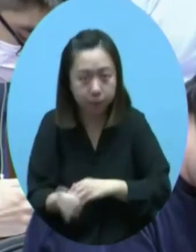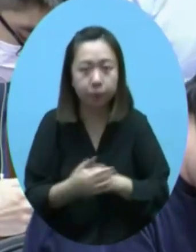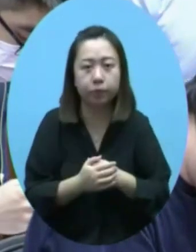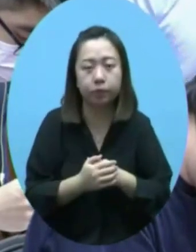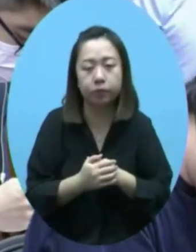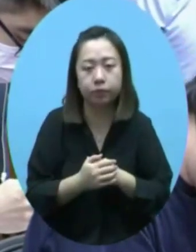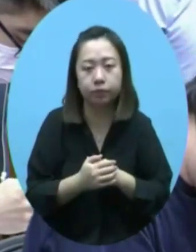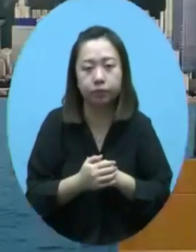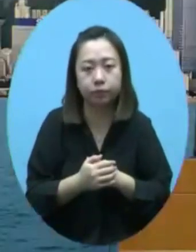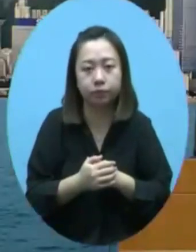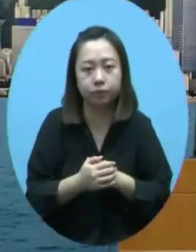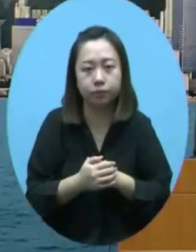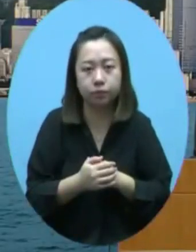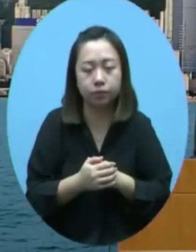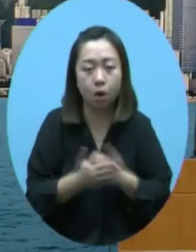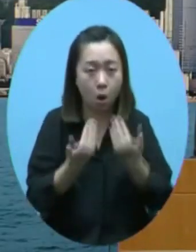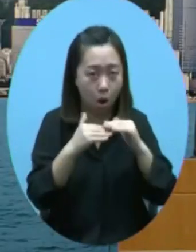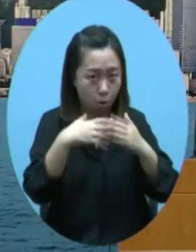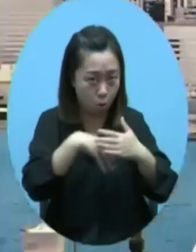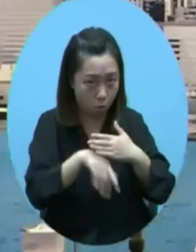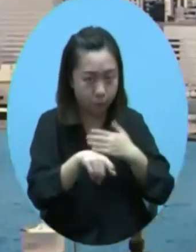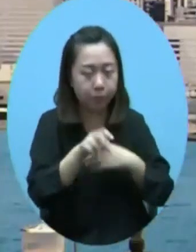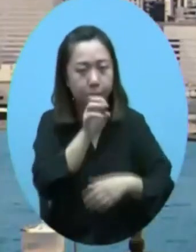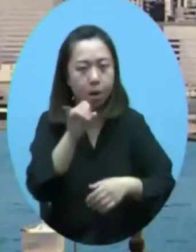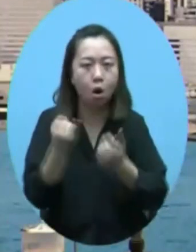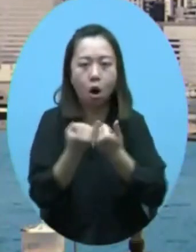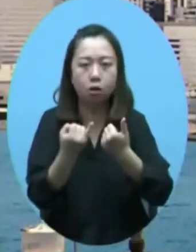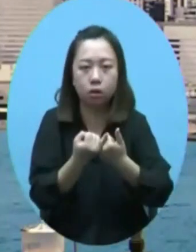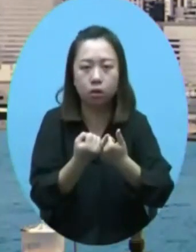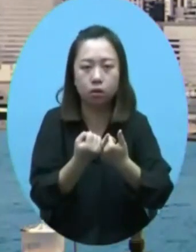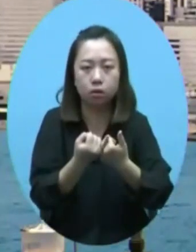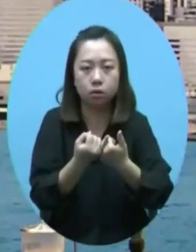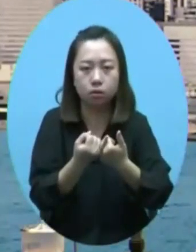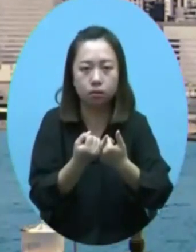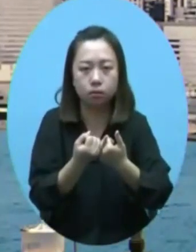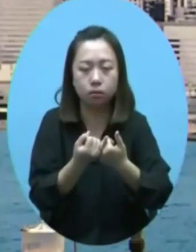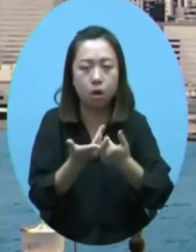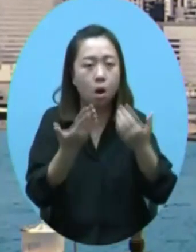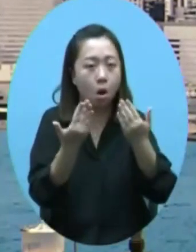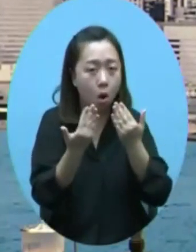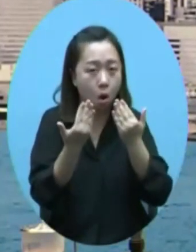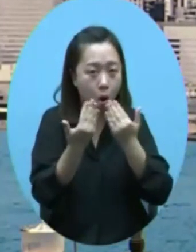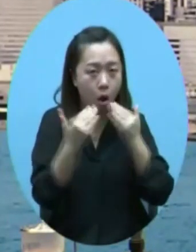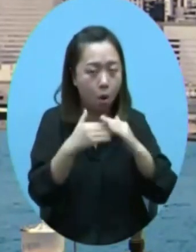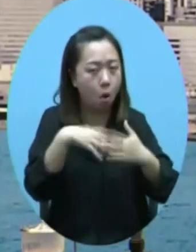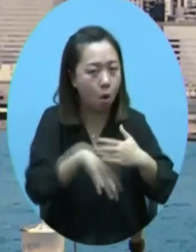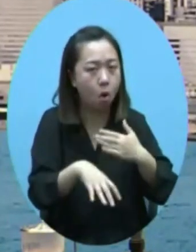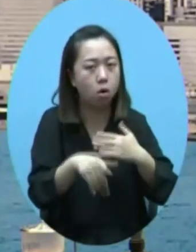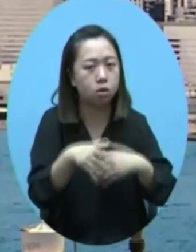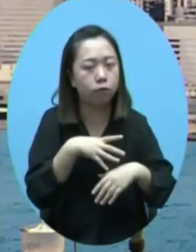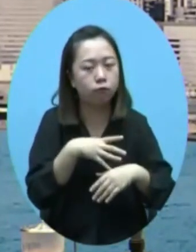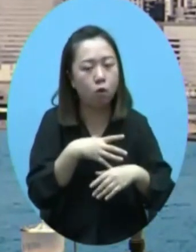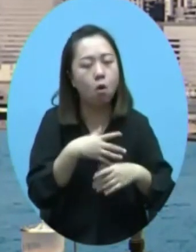avoid cross-infection? For schools, we talked to the students, we asked them about the